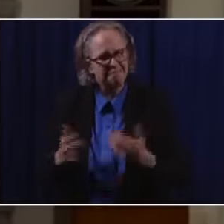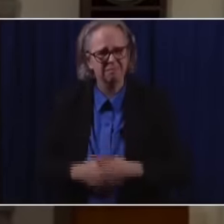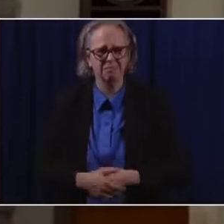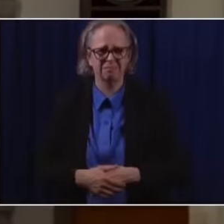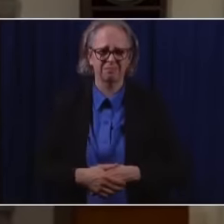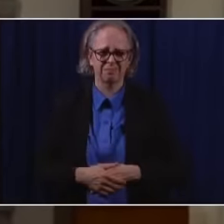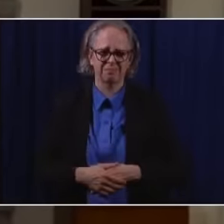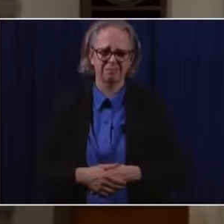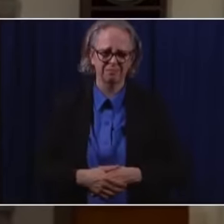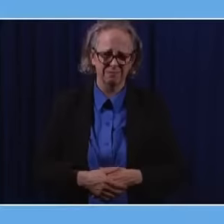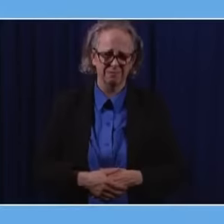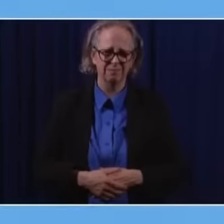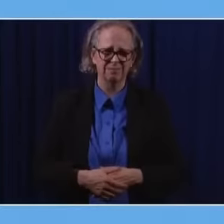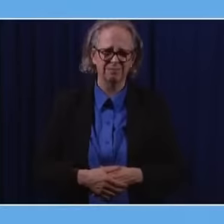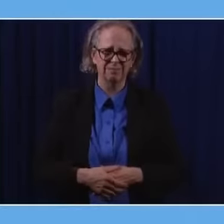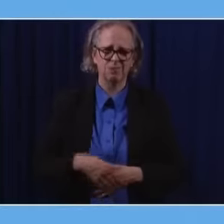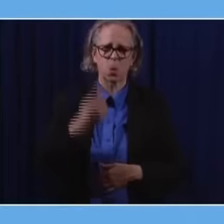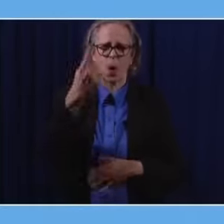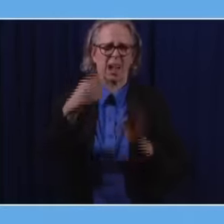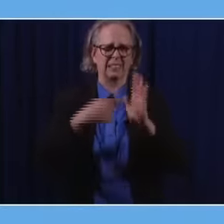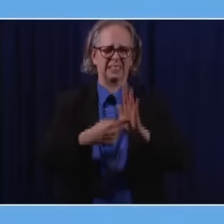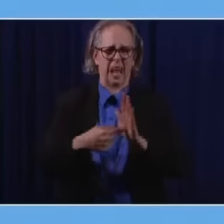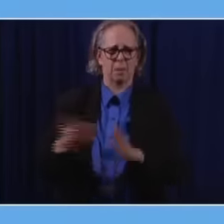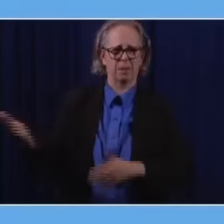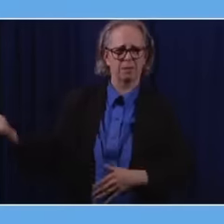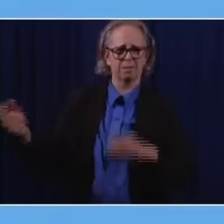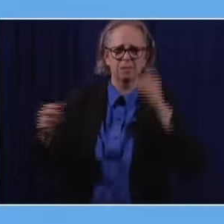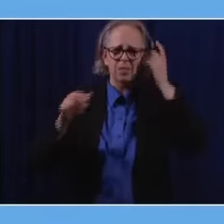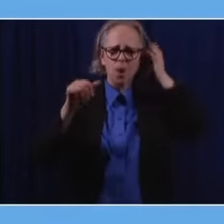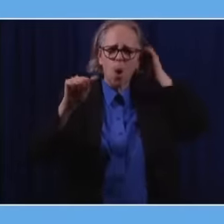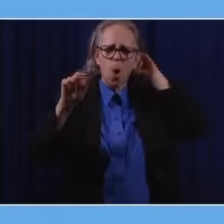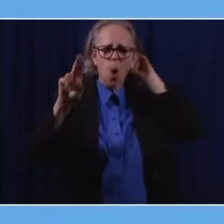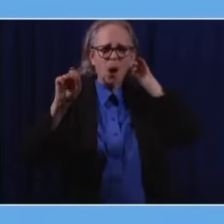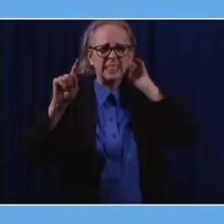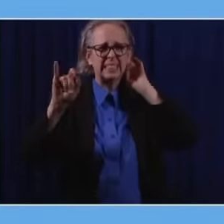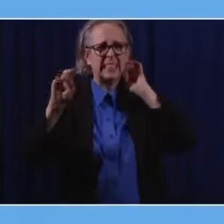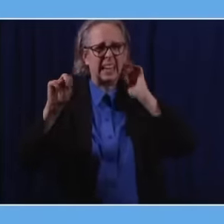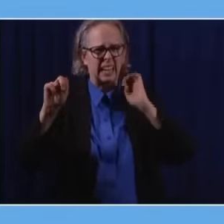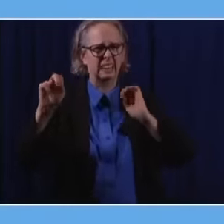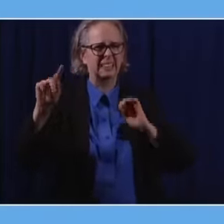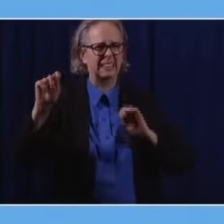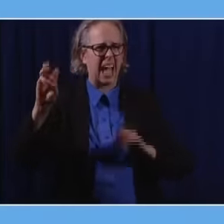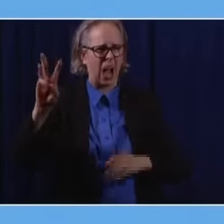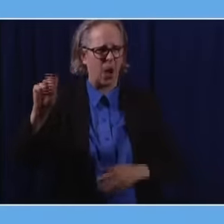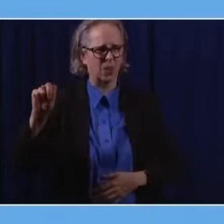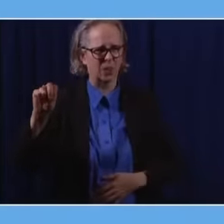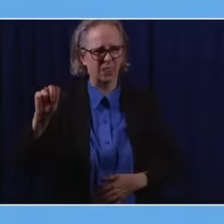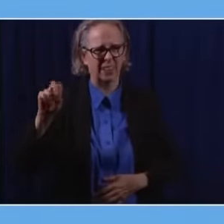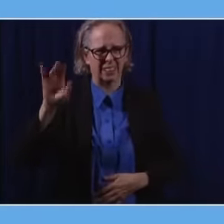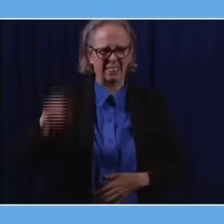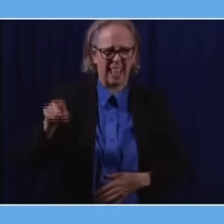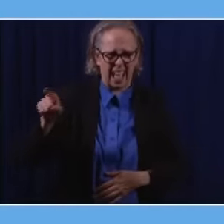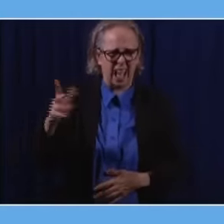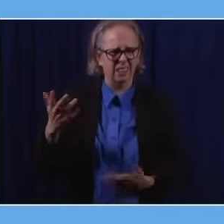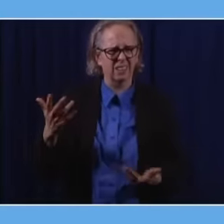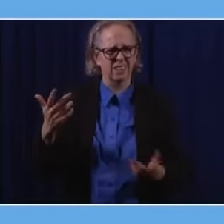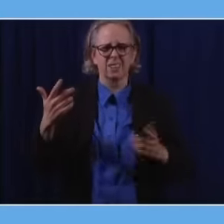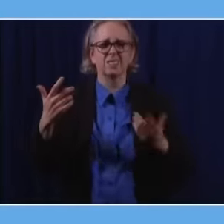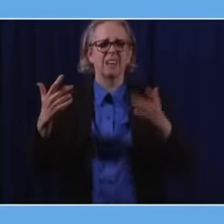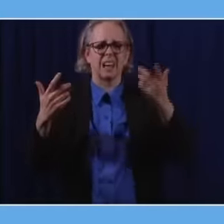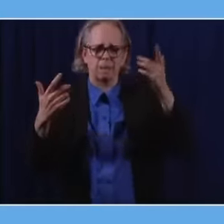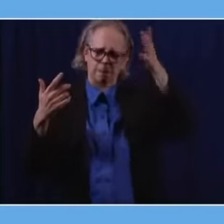Headline one, Austintown, Mahoning Valley. Suspect charged with fatally shooting man at Austintown apartment